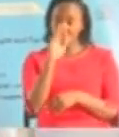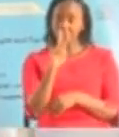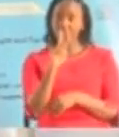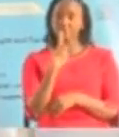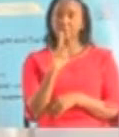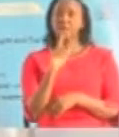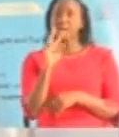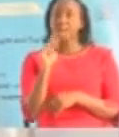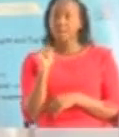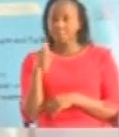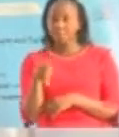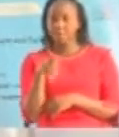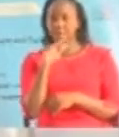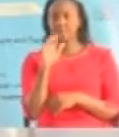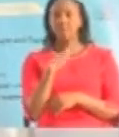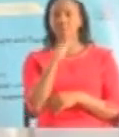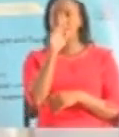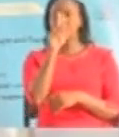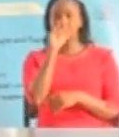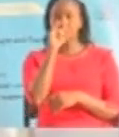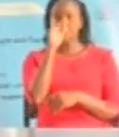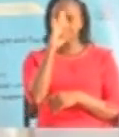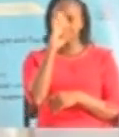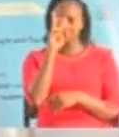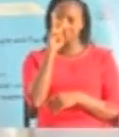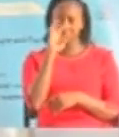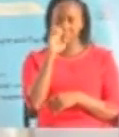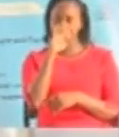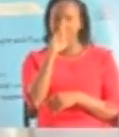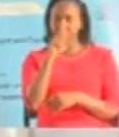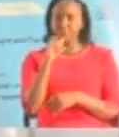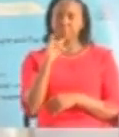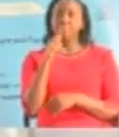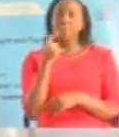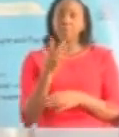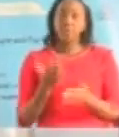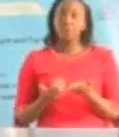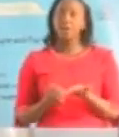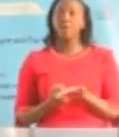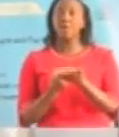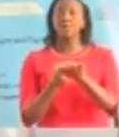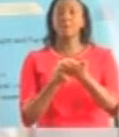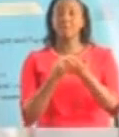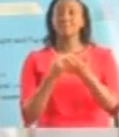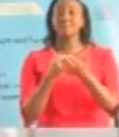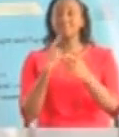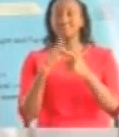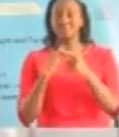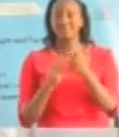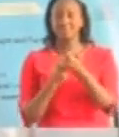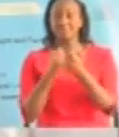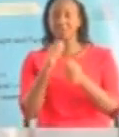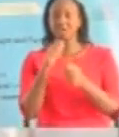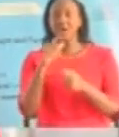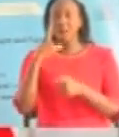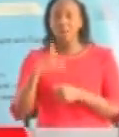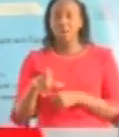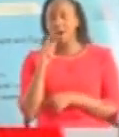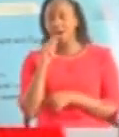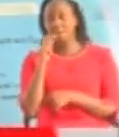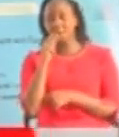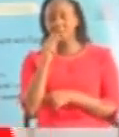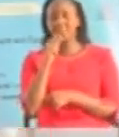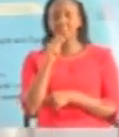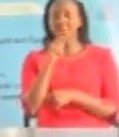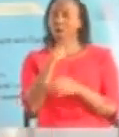Kibwesi, who offered to support the renovation of some hostels in Lower Kabete, as well as